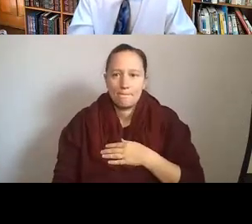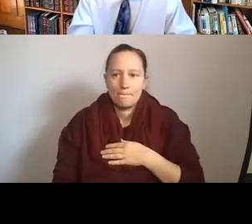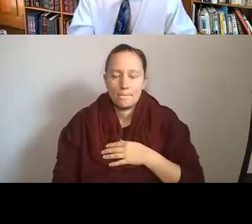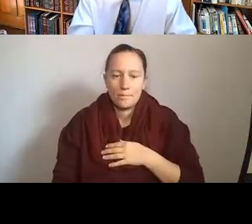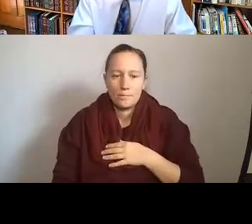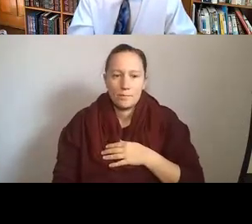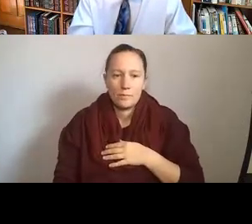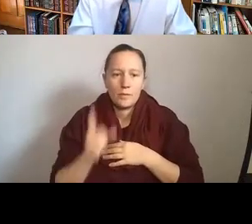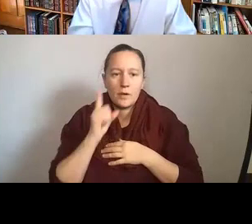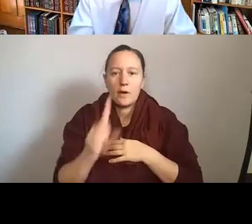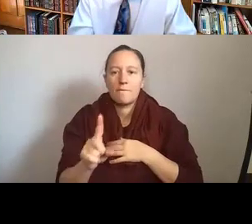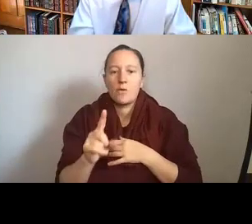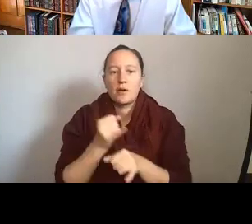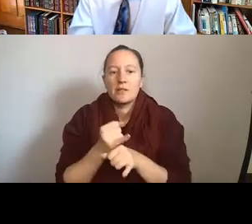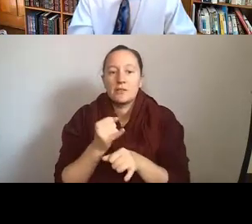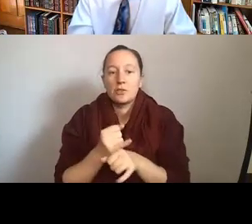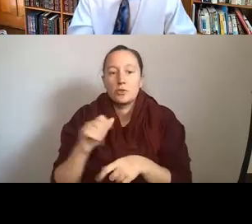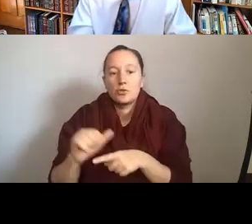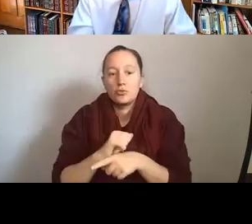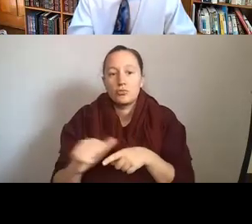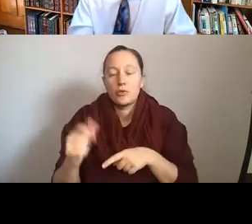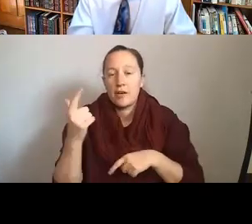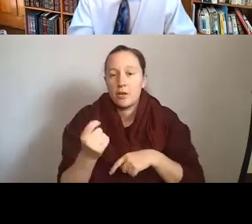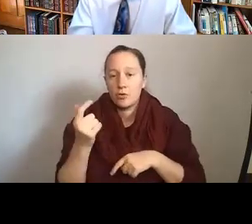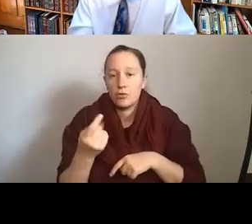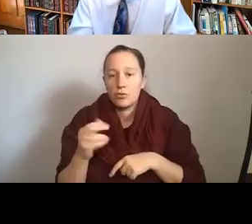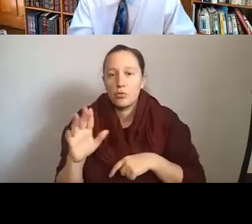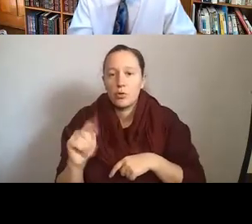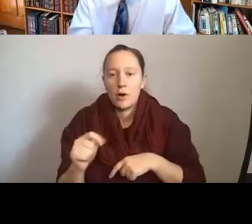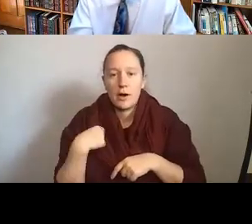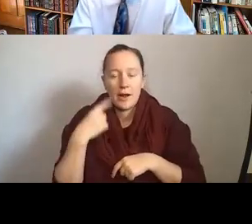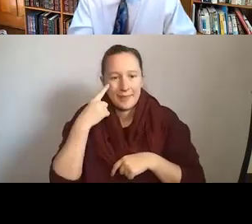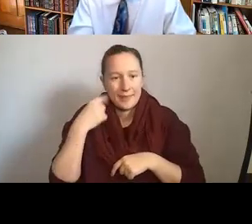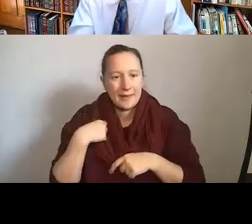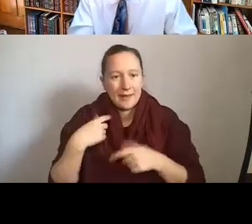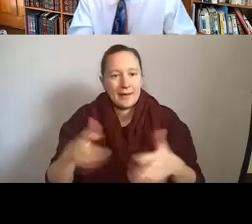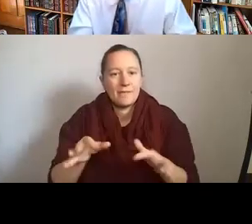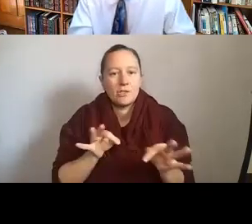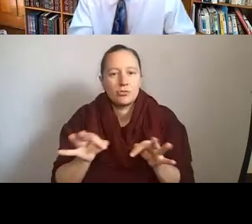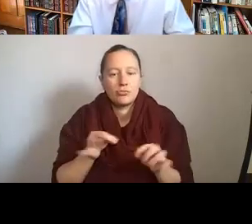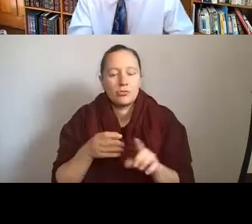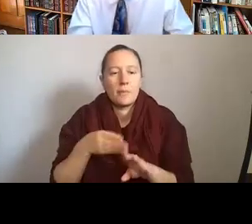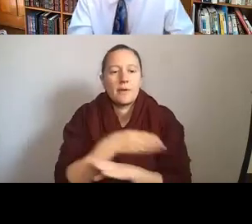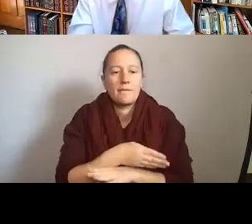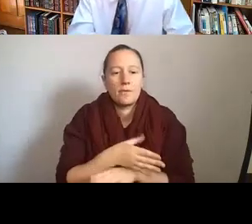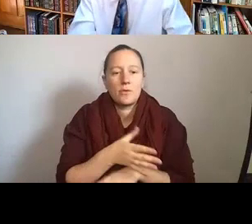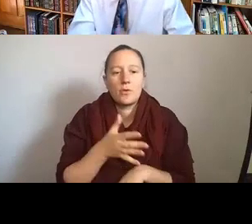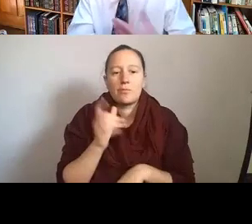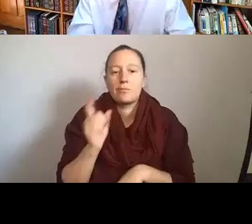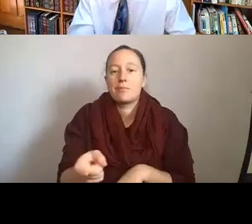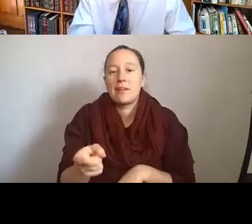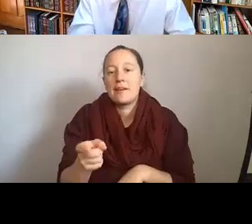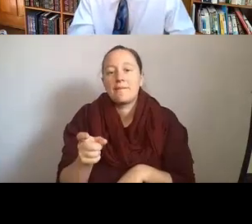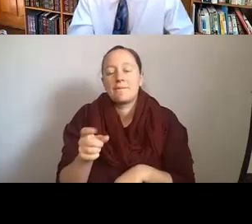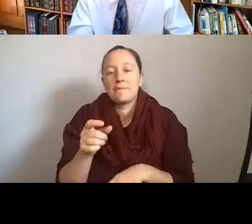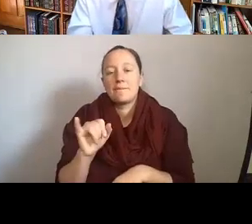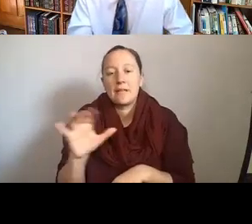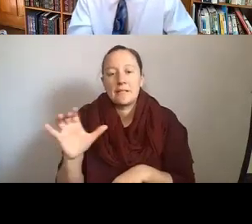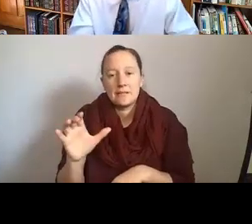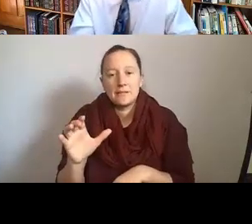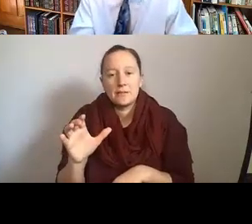For institutional training grants, I think I described these before. So it's award to an institution. They have slots